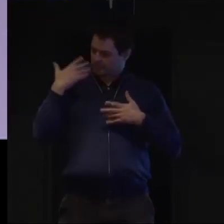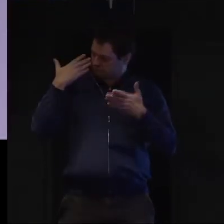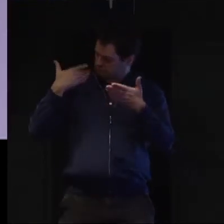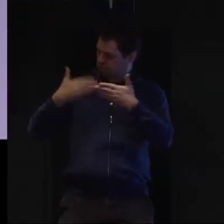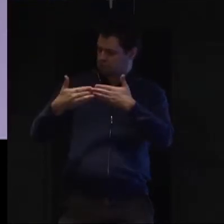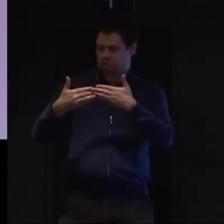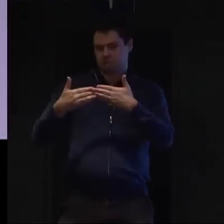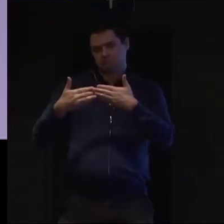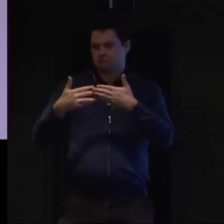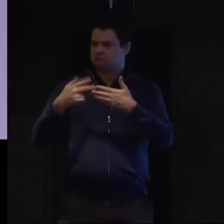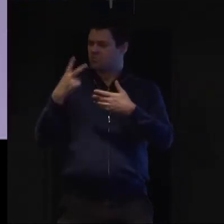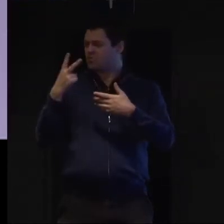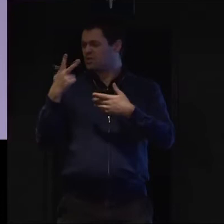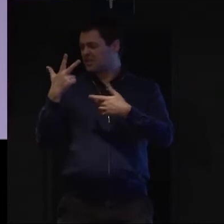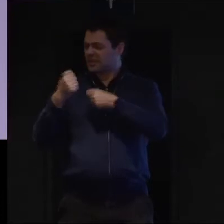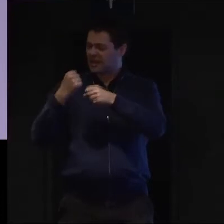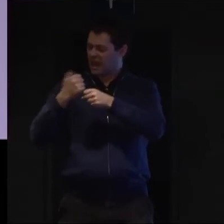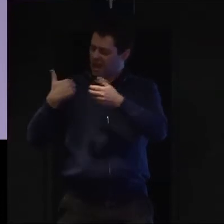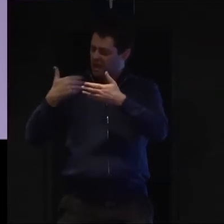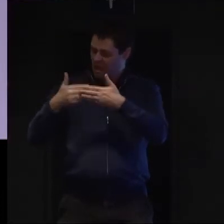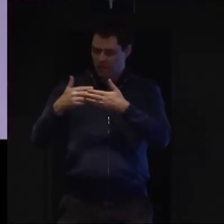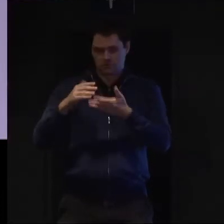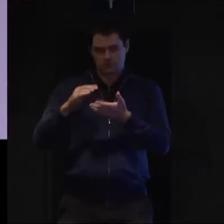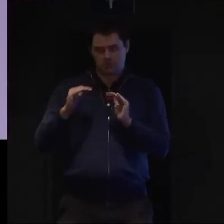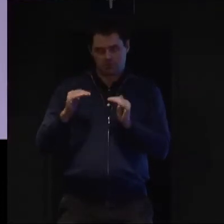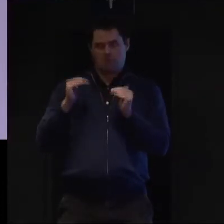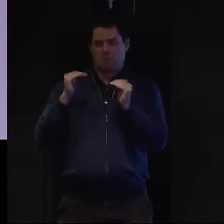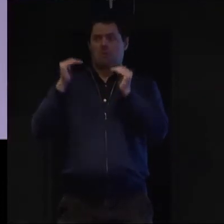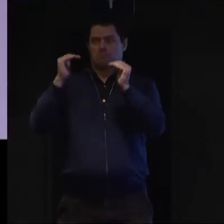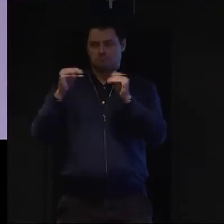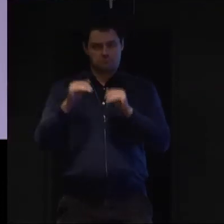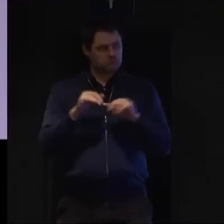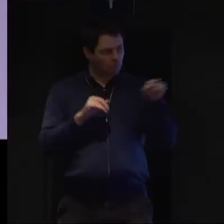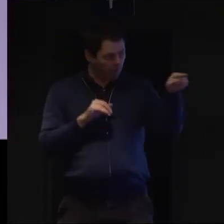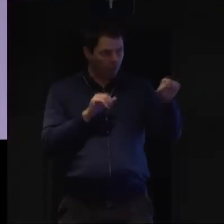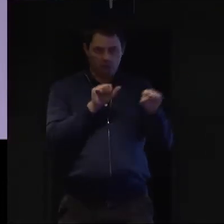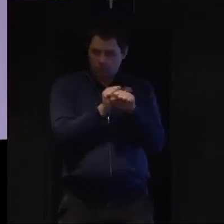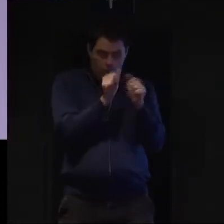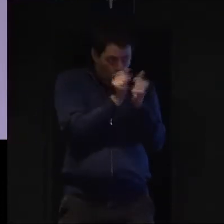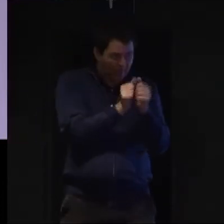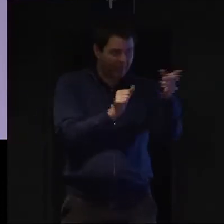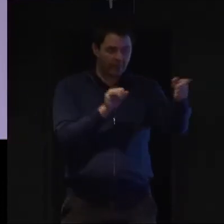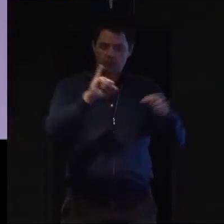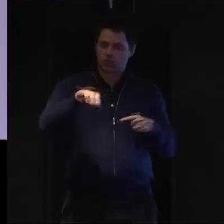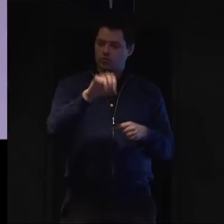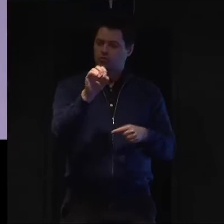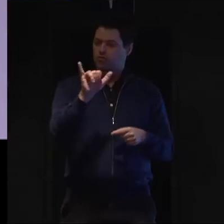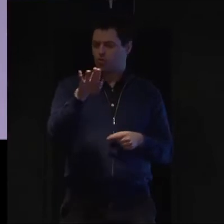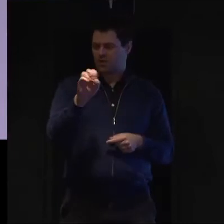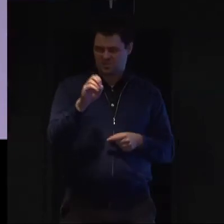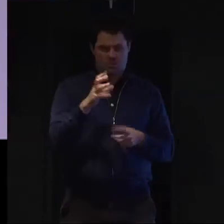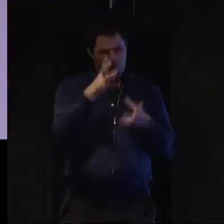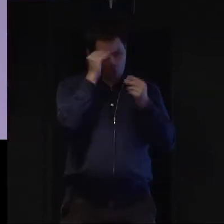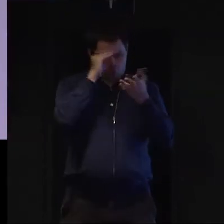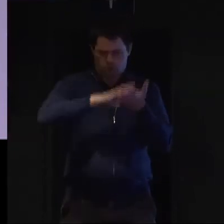the last couple of years, and working with Joyce has been a real education, taught me a great deal about a